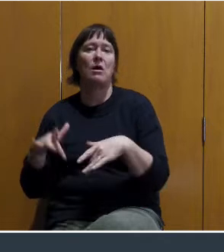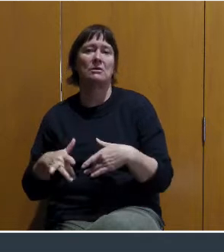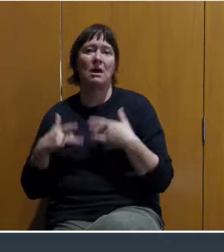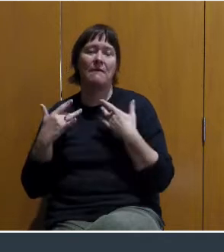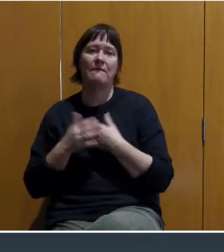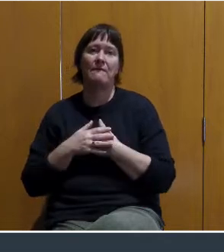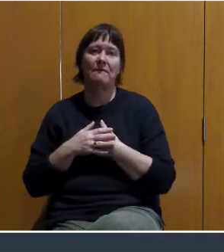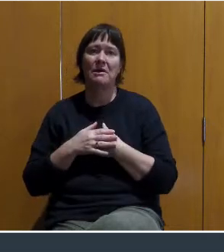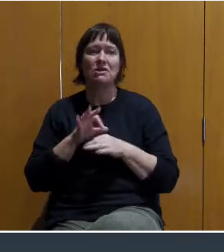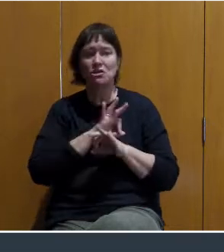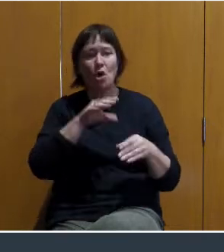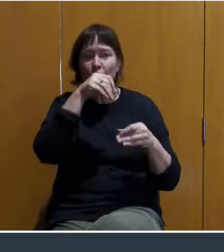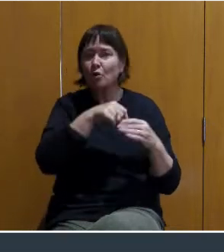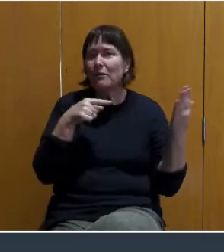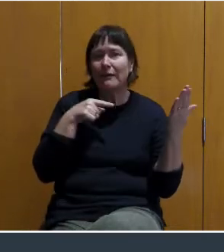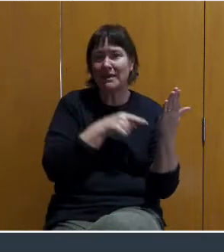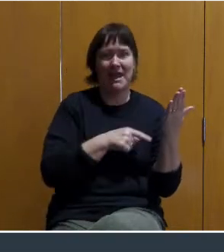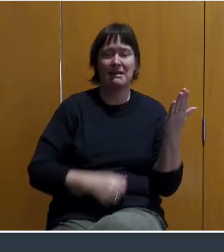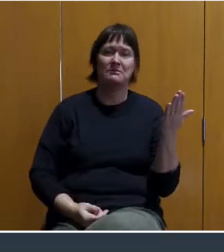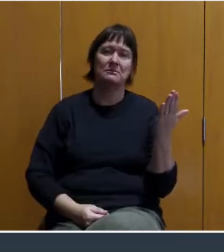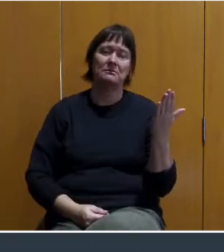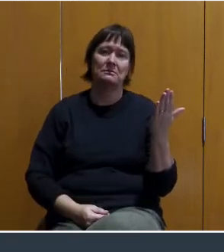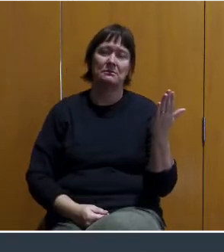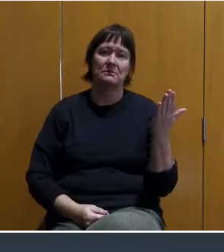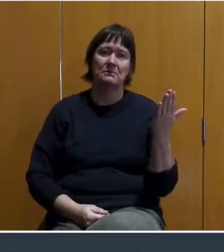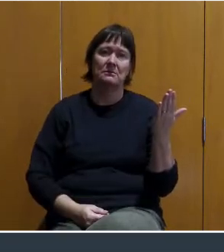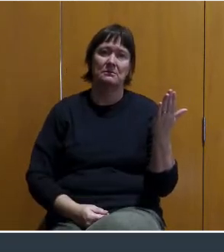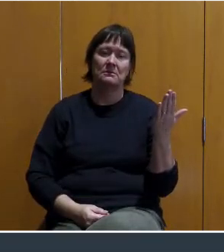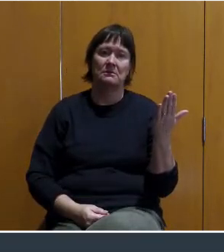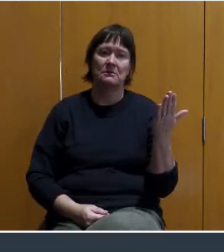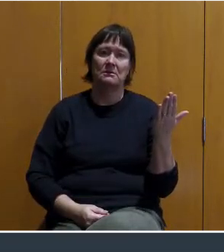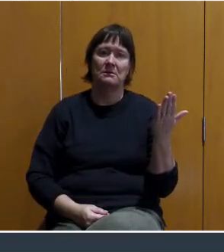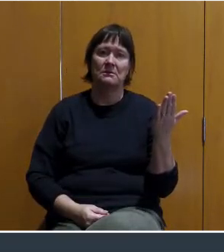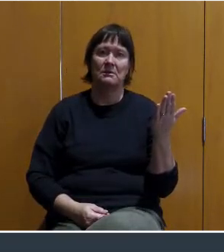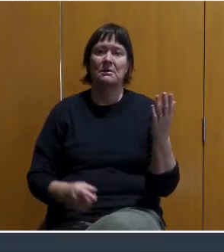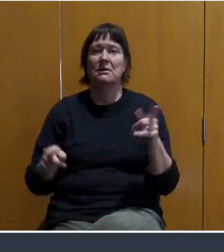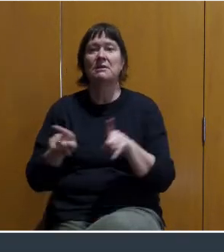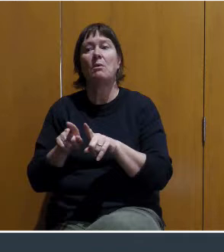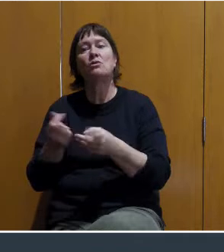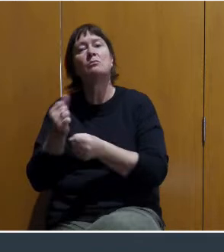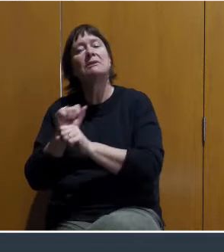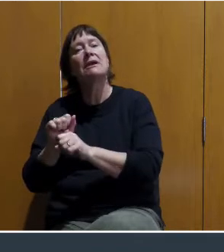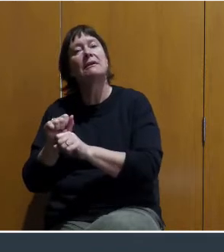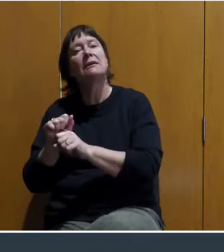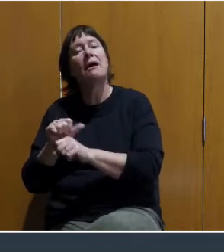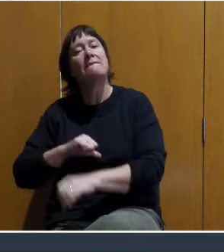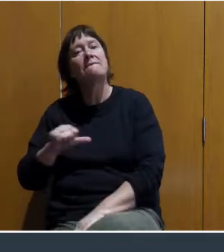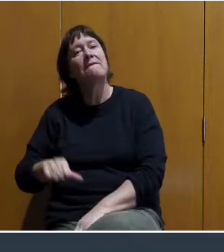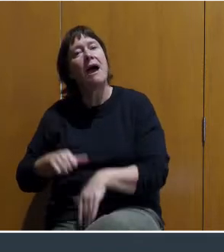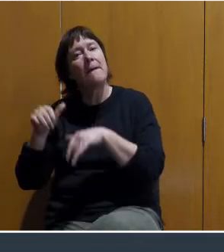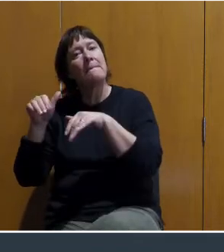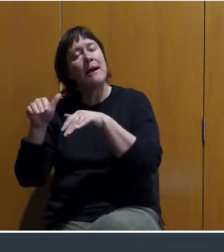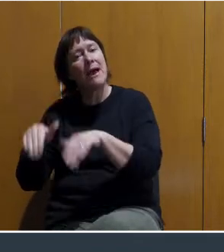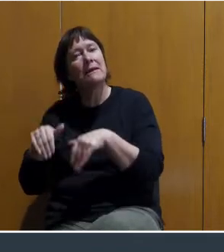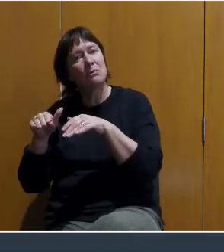dog control. And I think it's, and probably the other one is actually protecting farm animals, because you have sheep